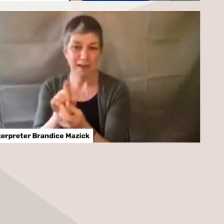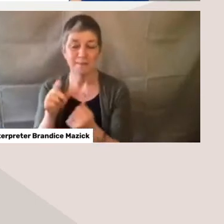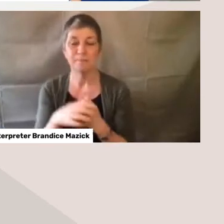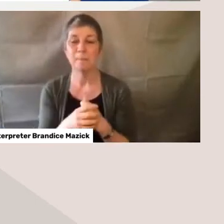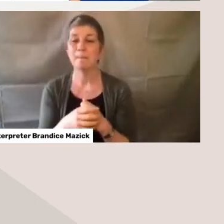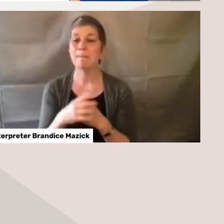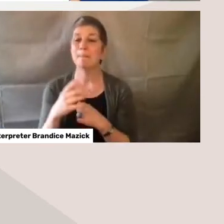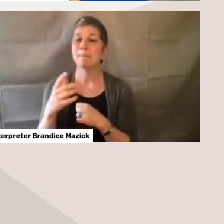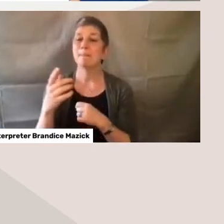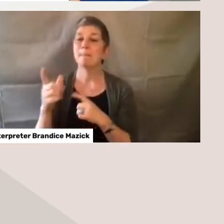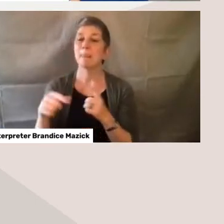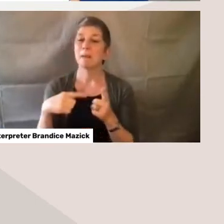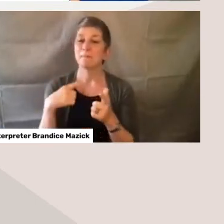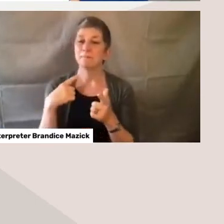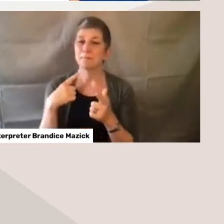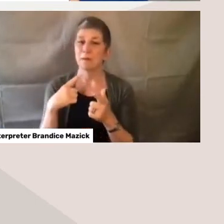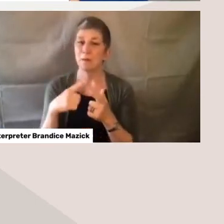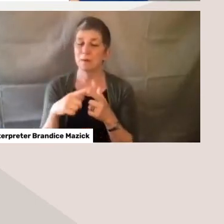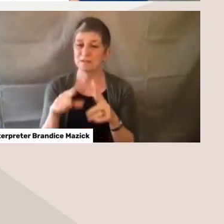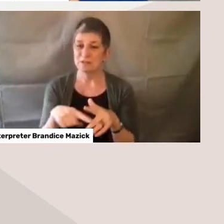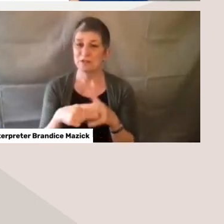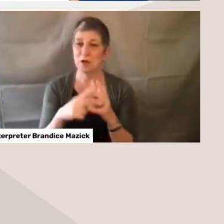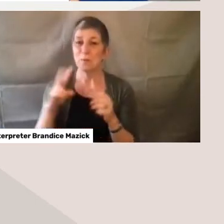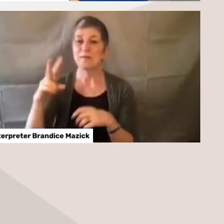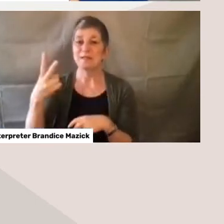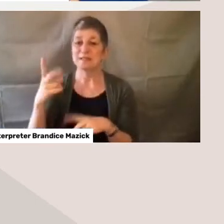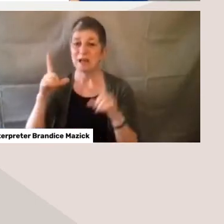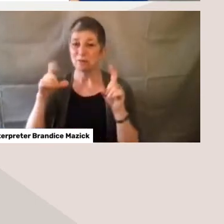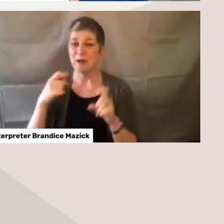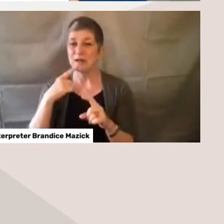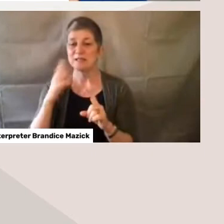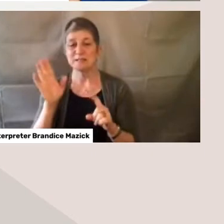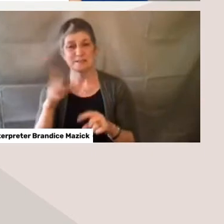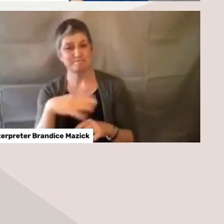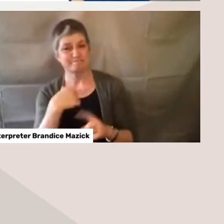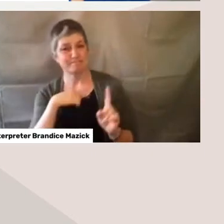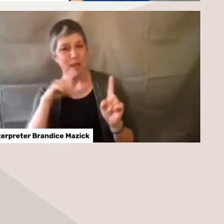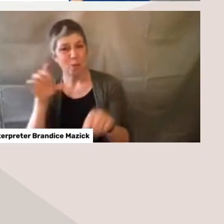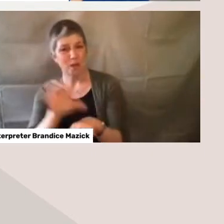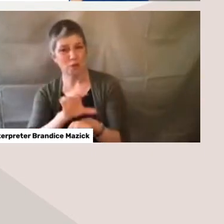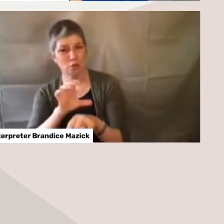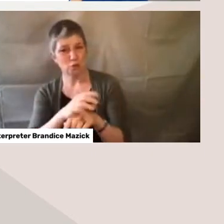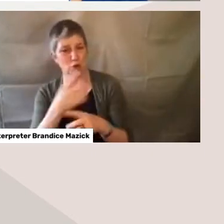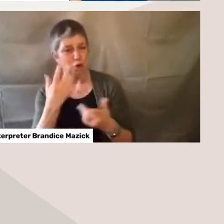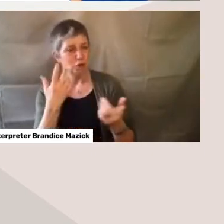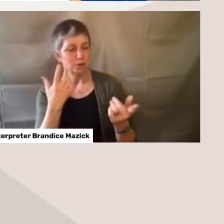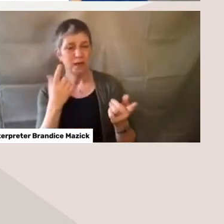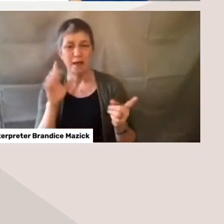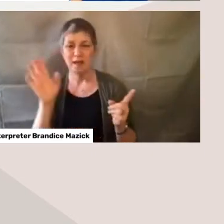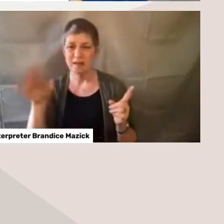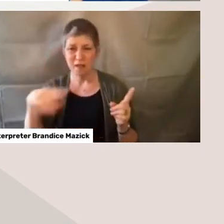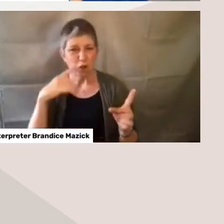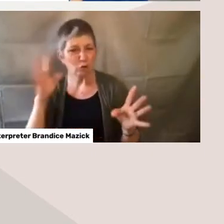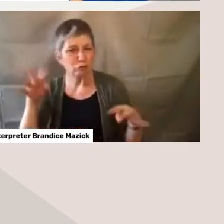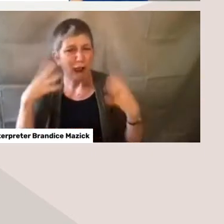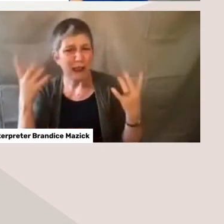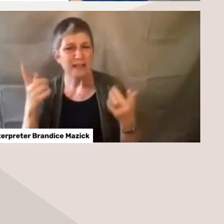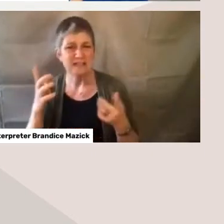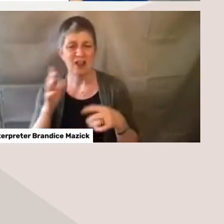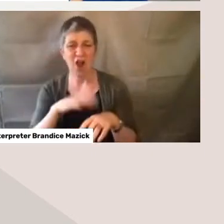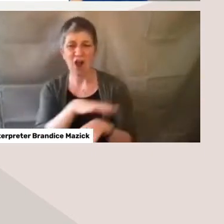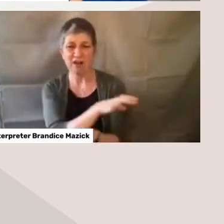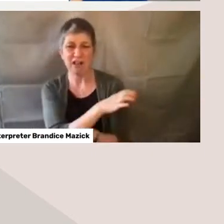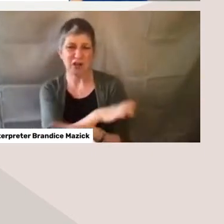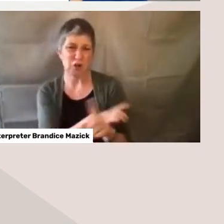came back when she was getting started on the trial. She said, I went to church the other day, and they said to me, are you crazy? You're going to be on these